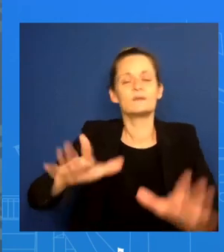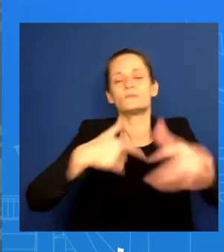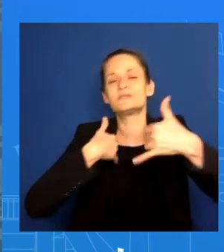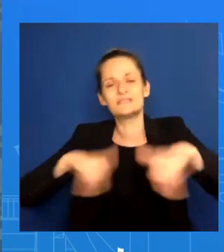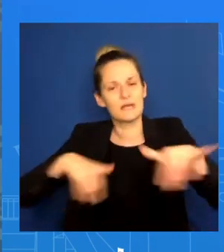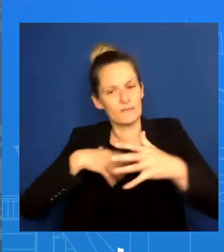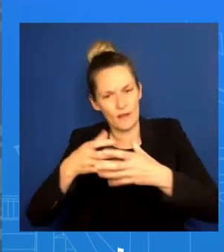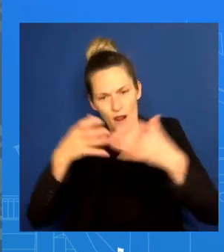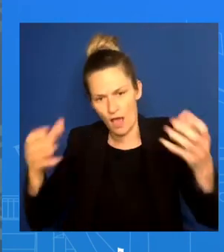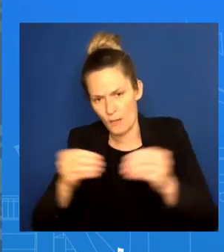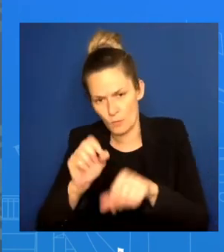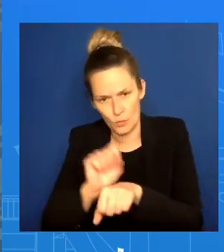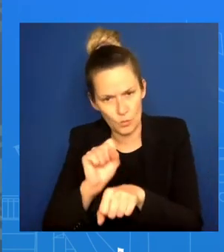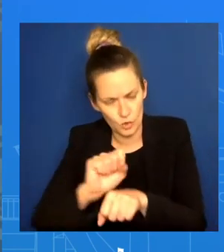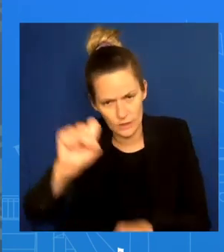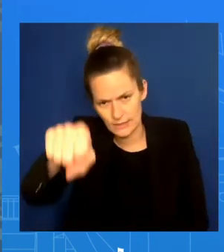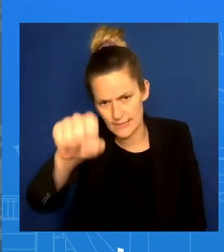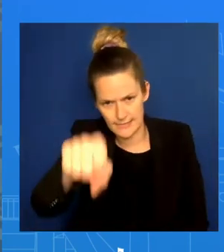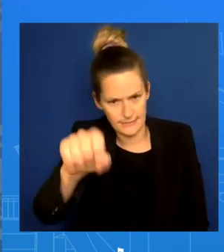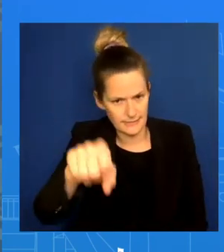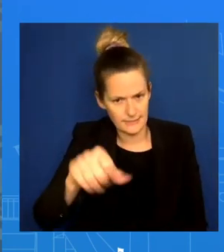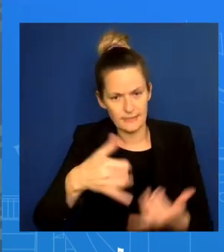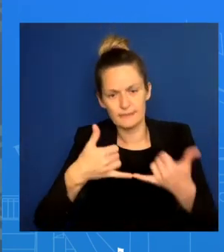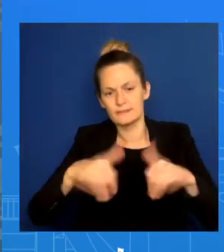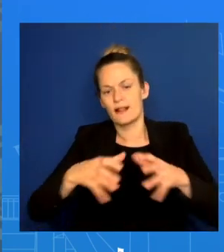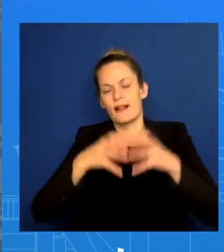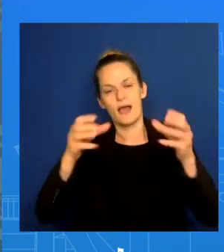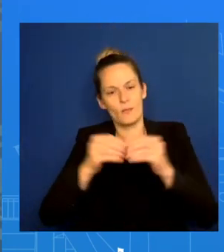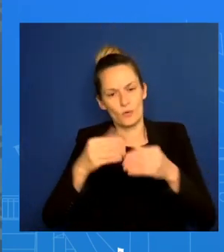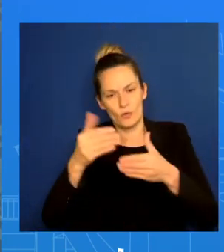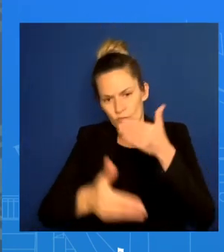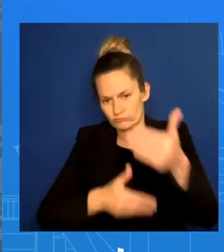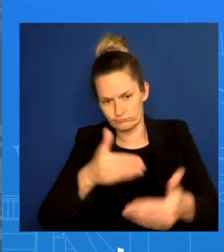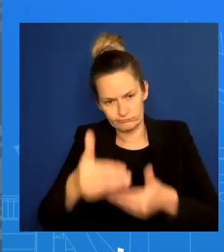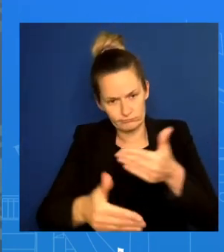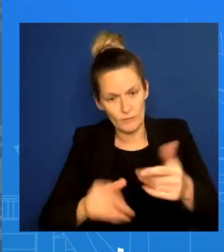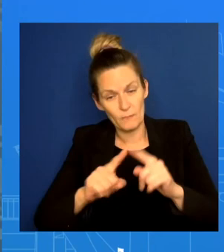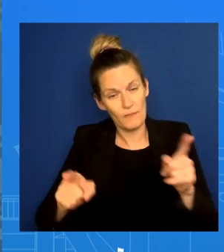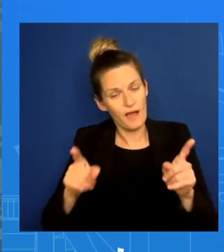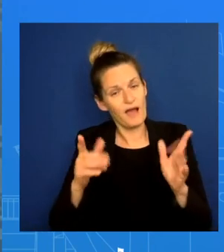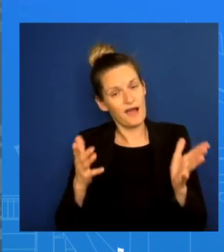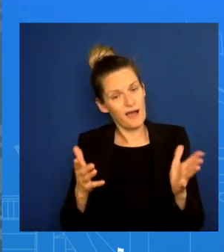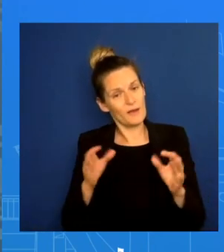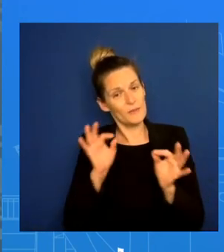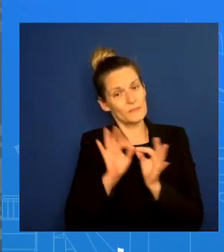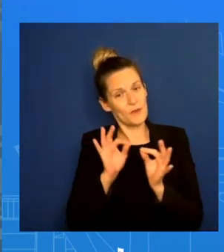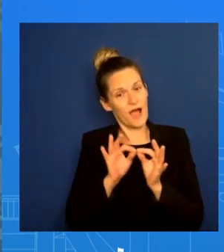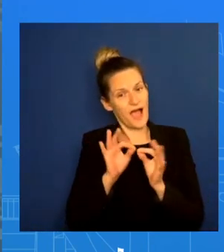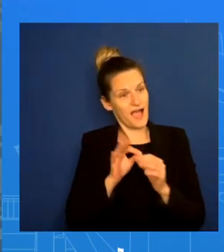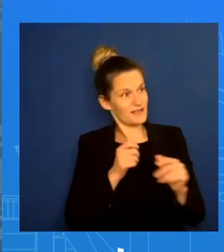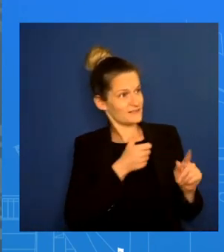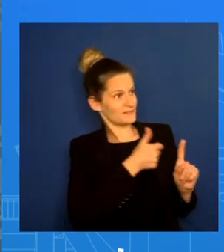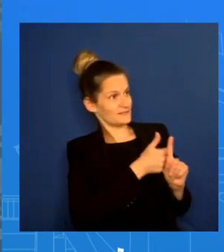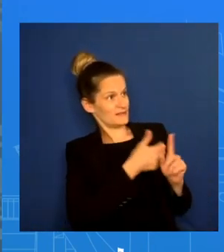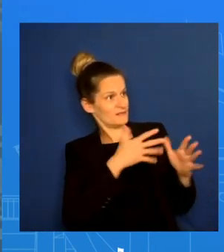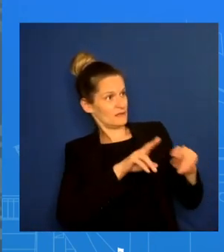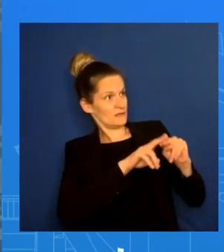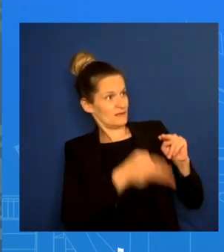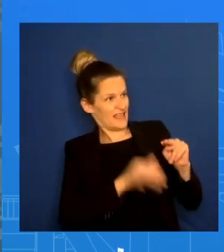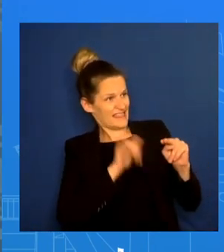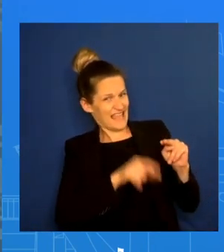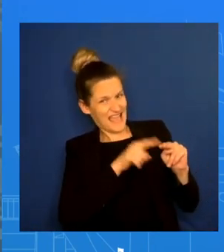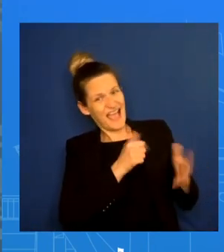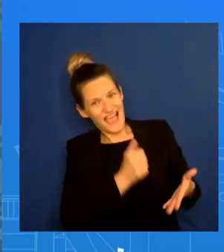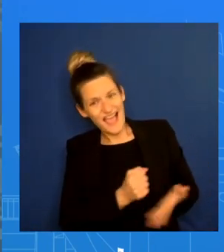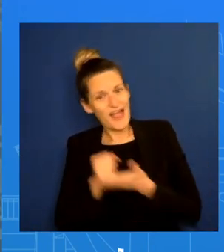per gallon. That's gonna give families with a two car families at least $70 a month